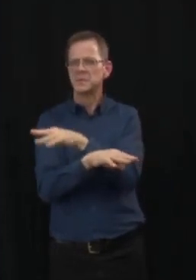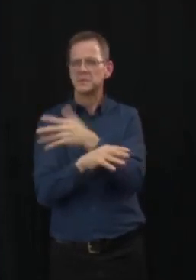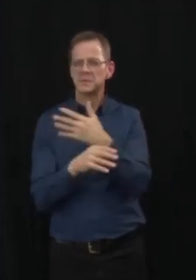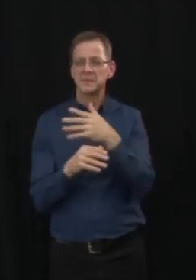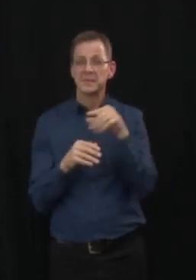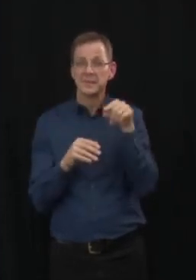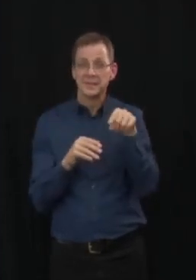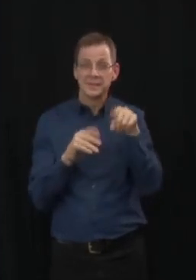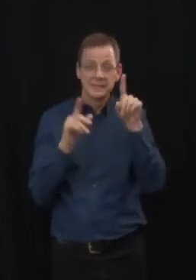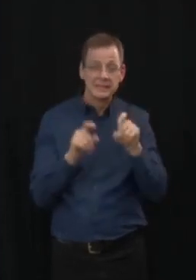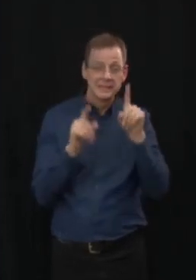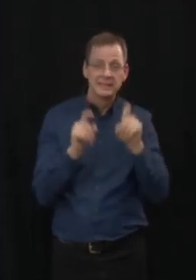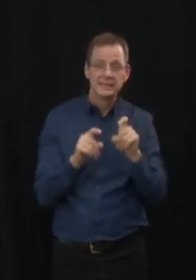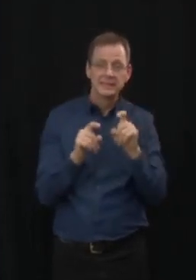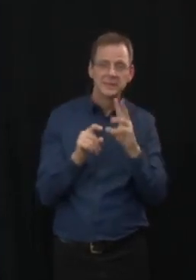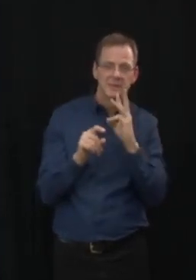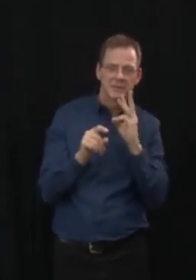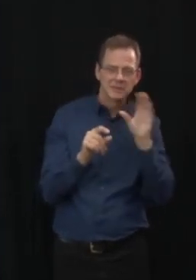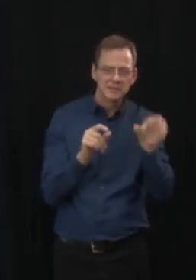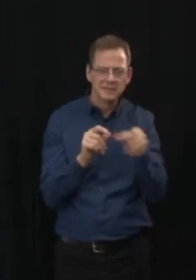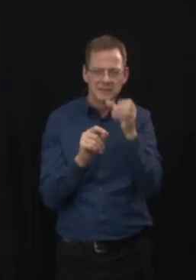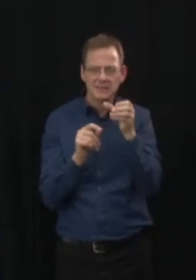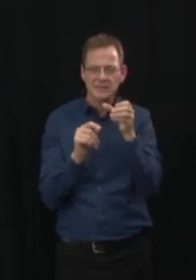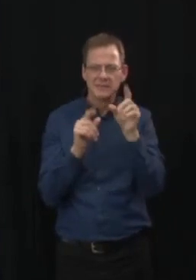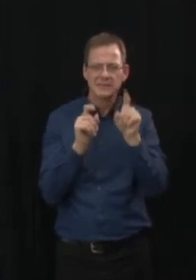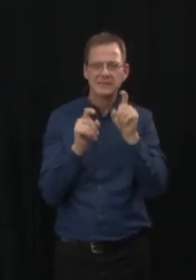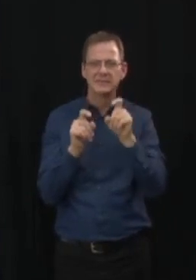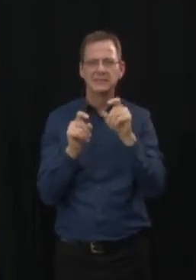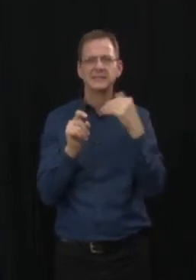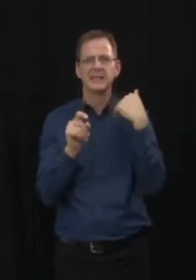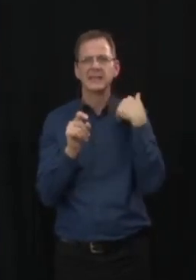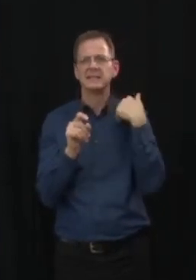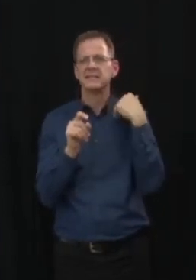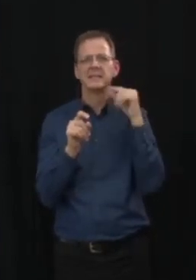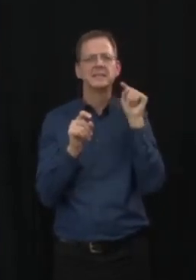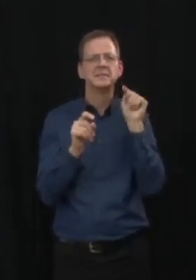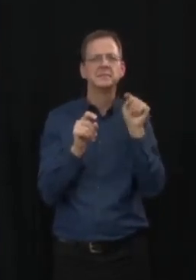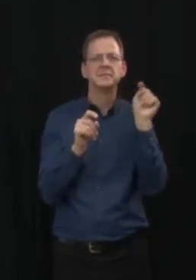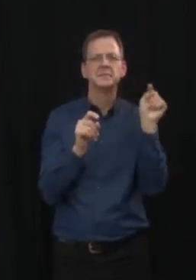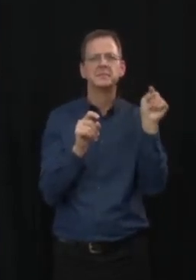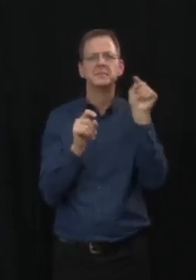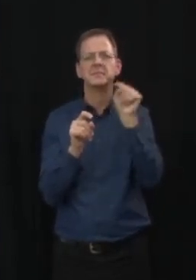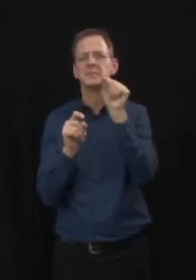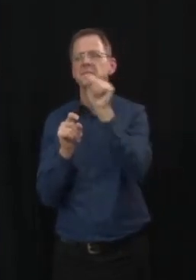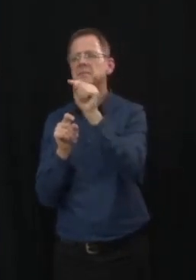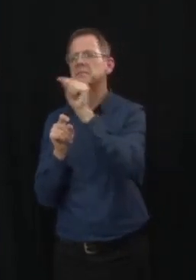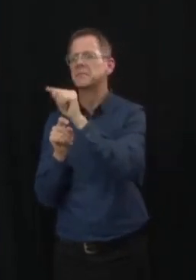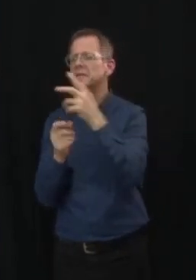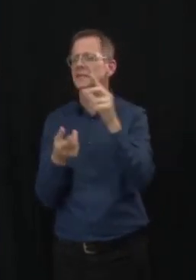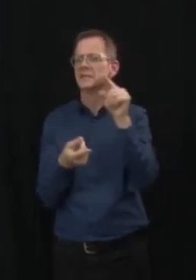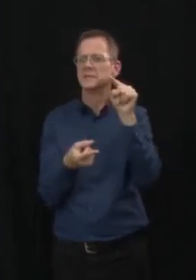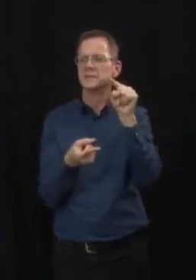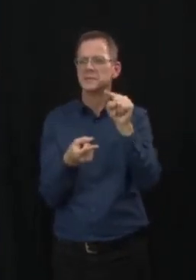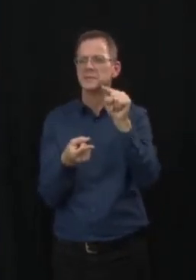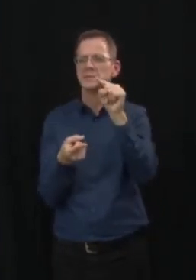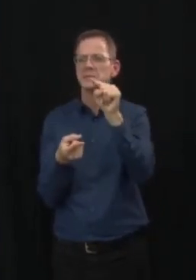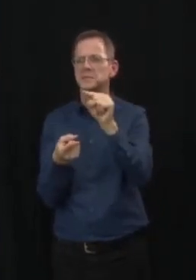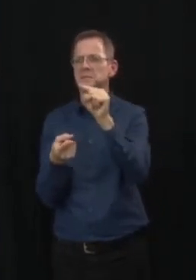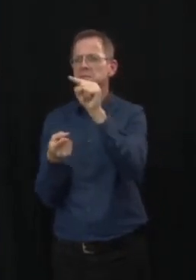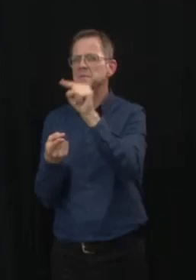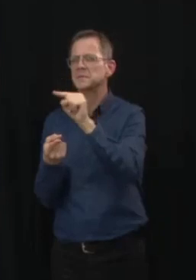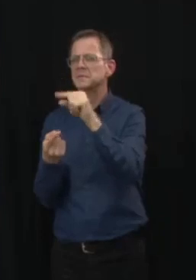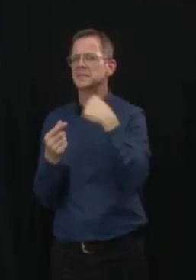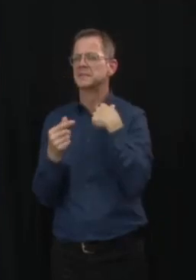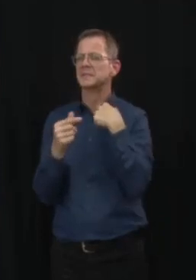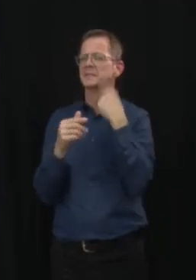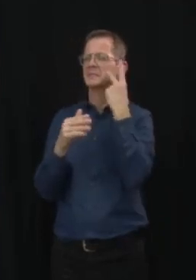in most other places in the province, that decline from a previous peak. We expect that in Calgary, we would start to see that